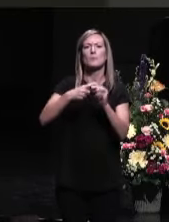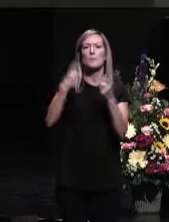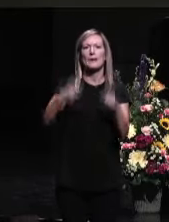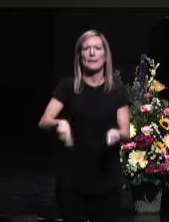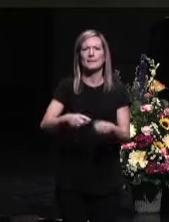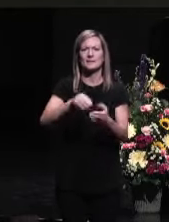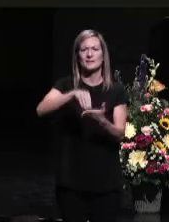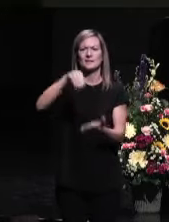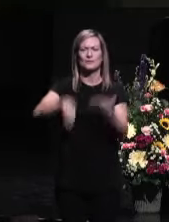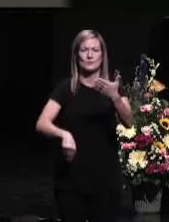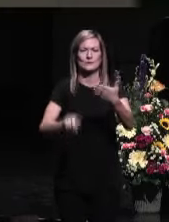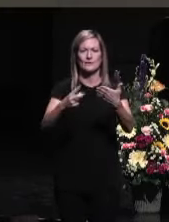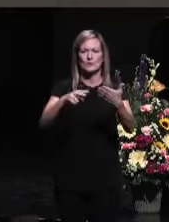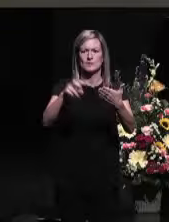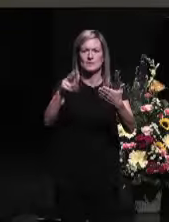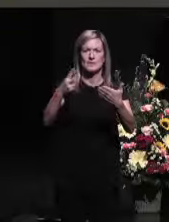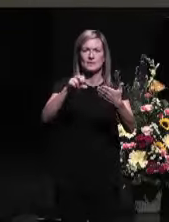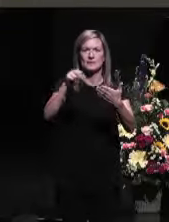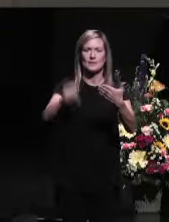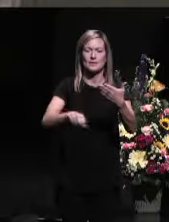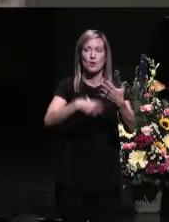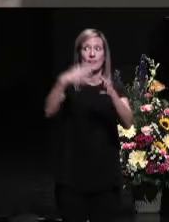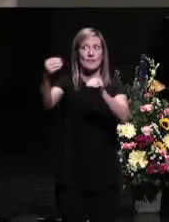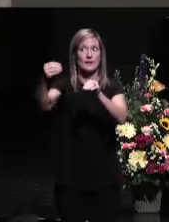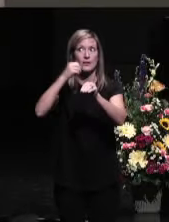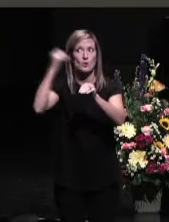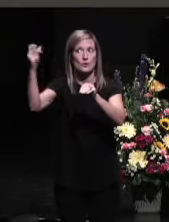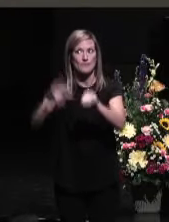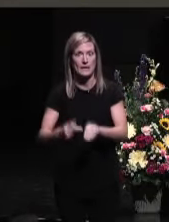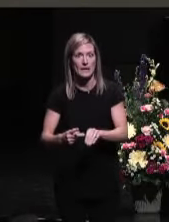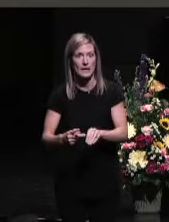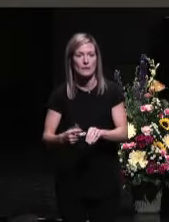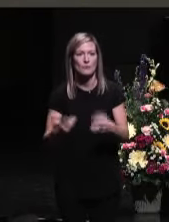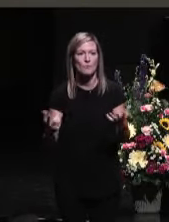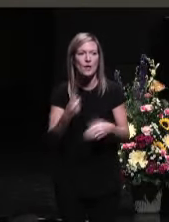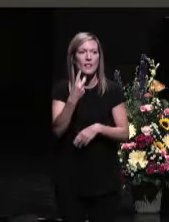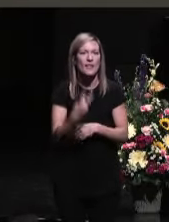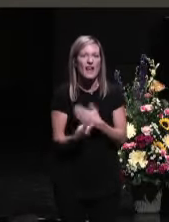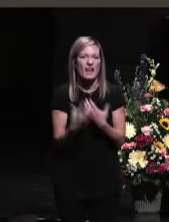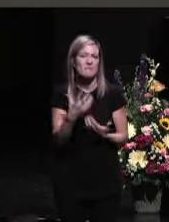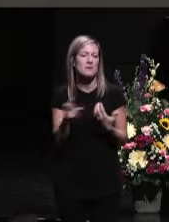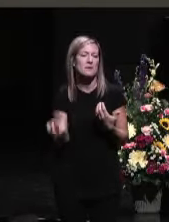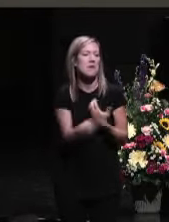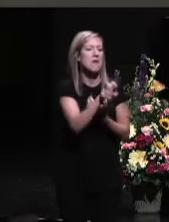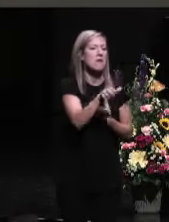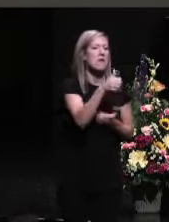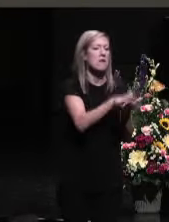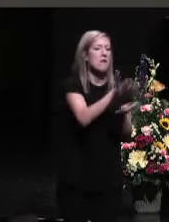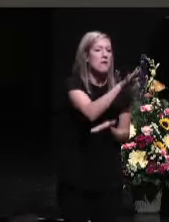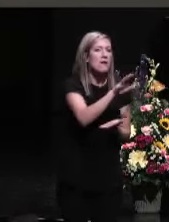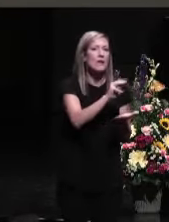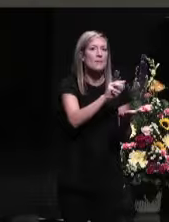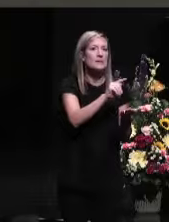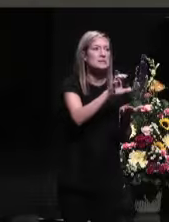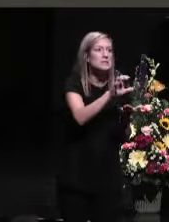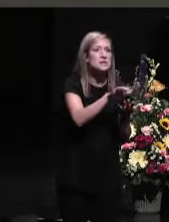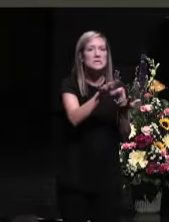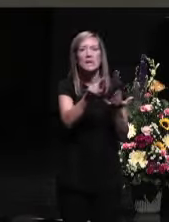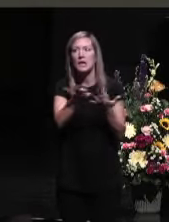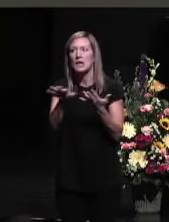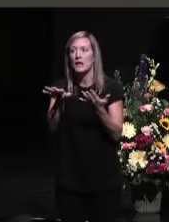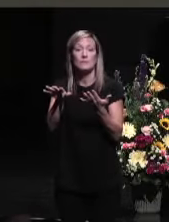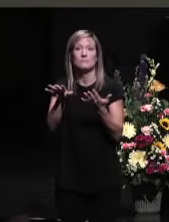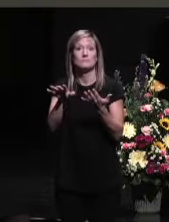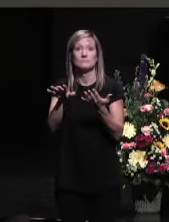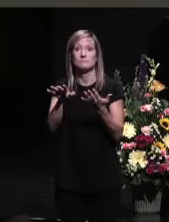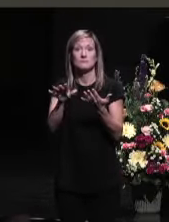them go on to other colleges, and about half of them never go anywhere at all. We think, oh, they might go to a MATC, or they might go, they just don't continue at all.